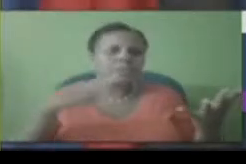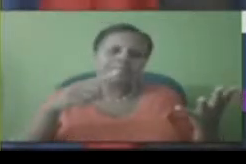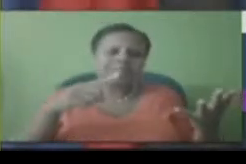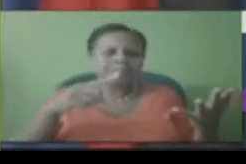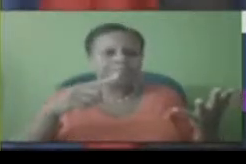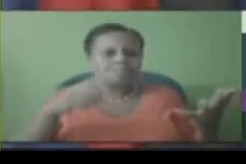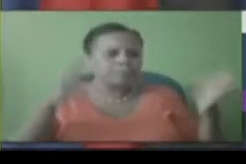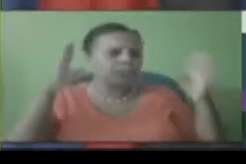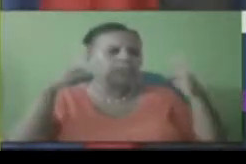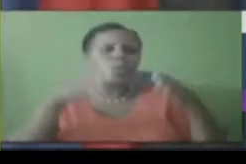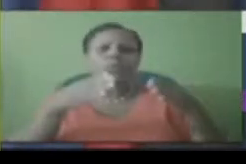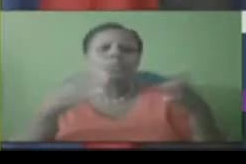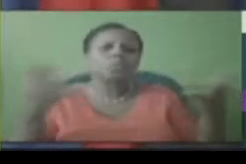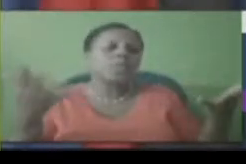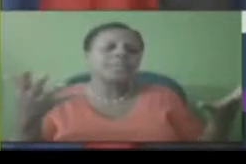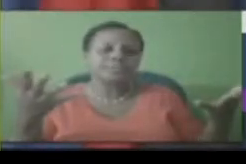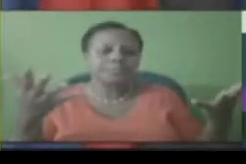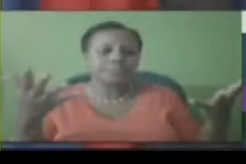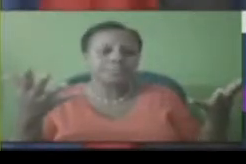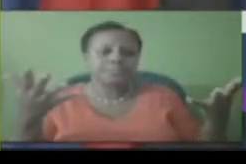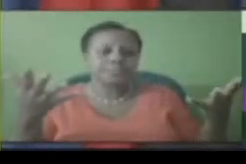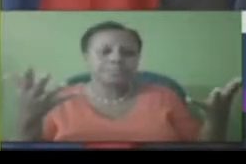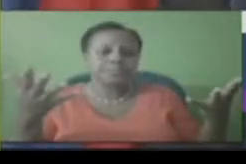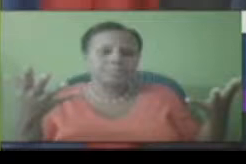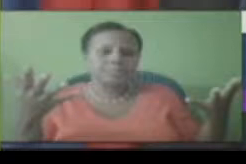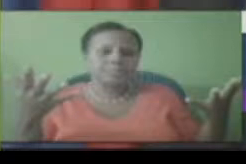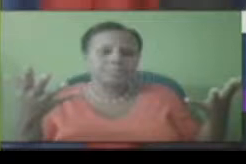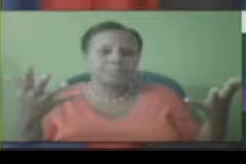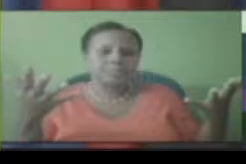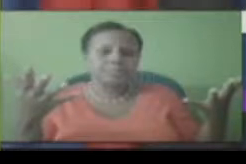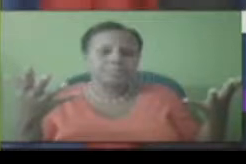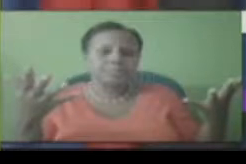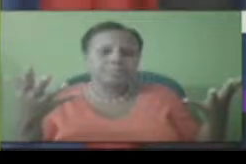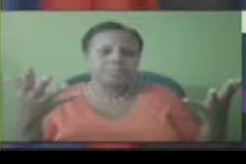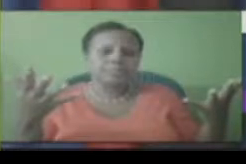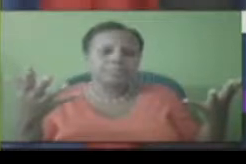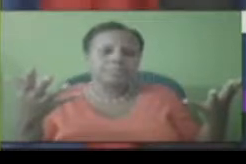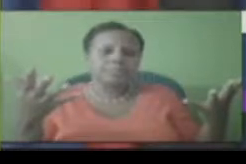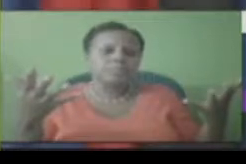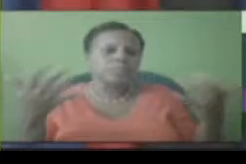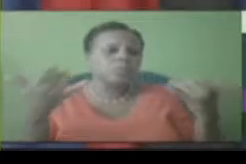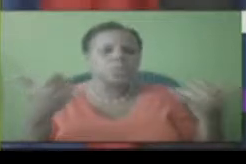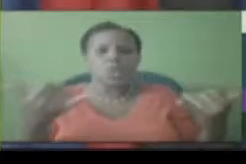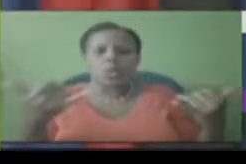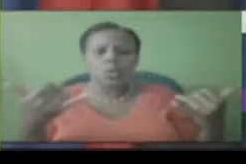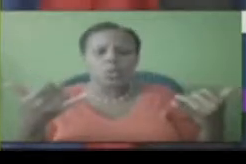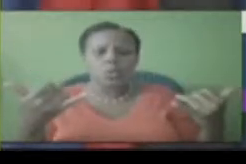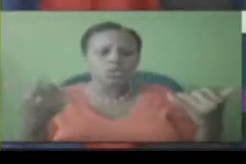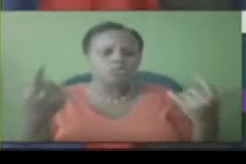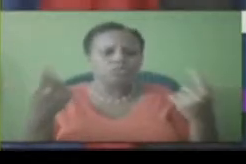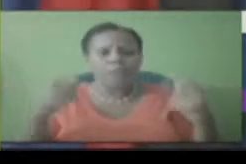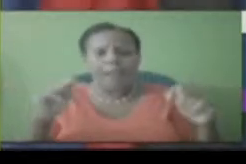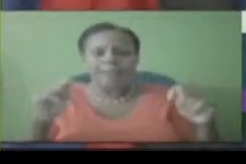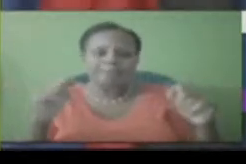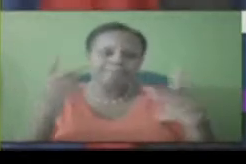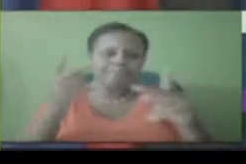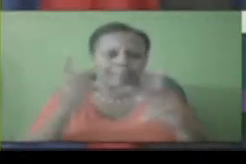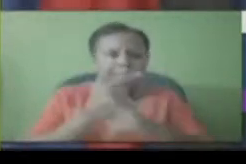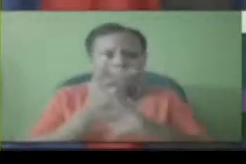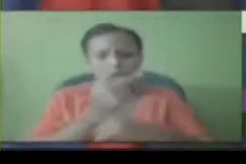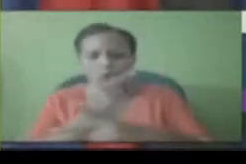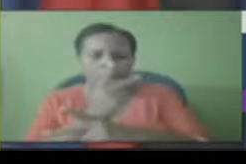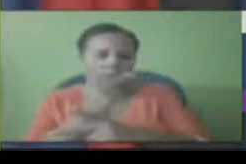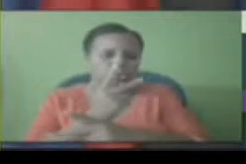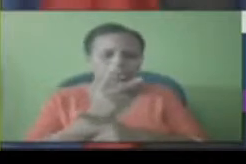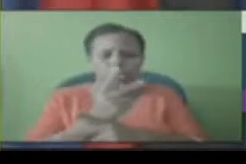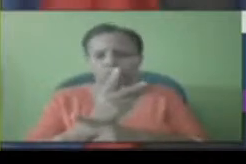response during. We are now working on the things we have to do to come back